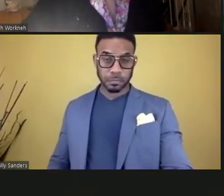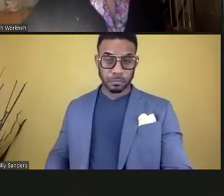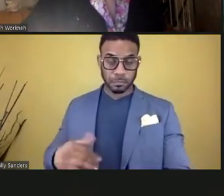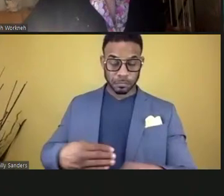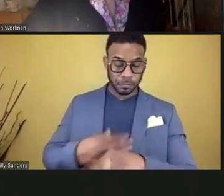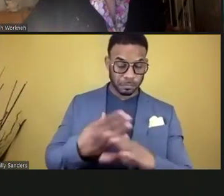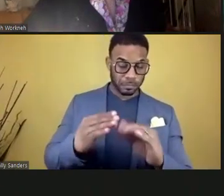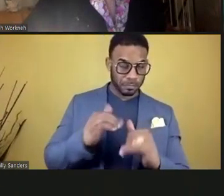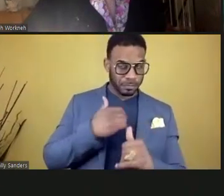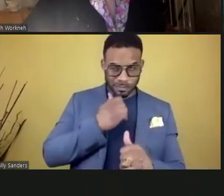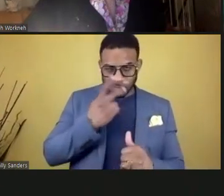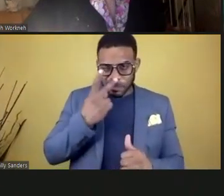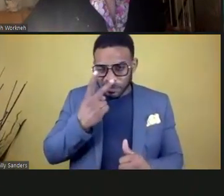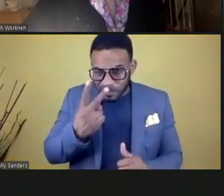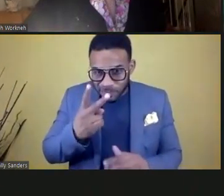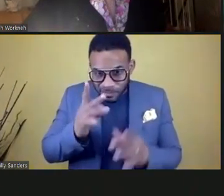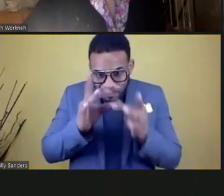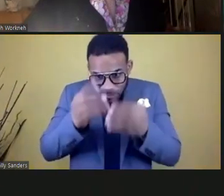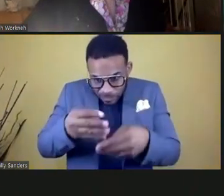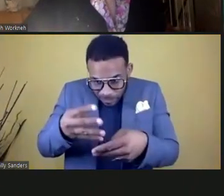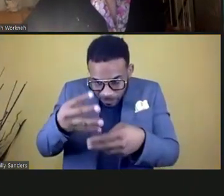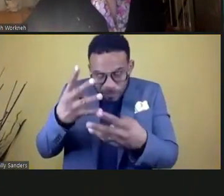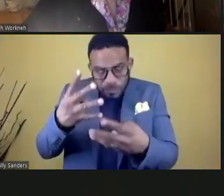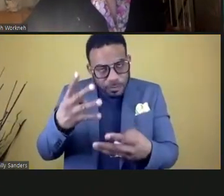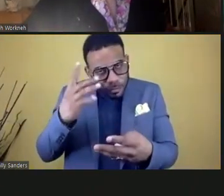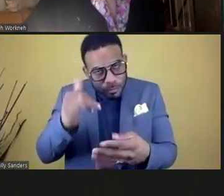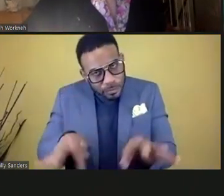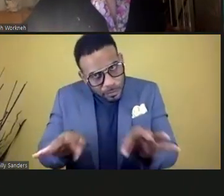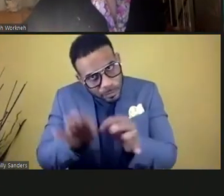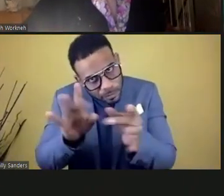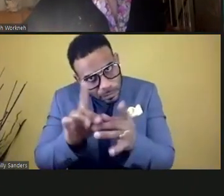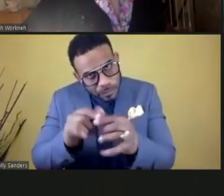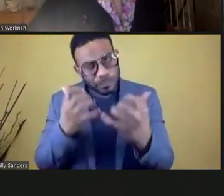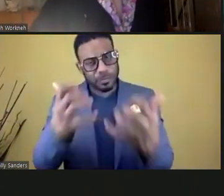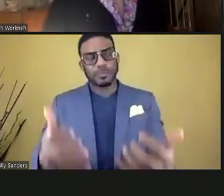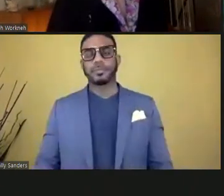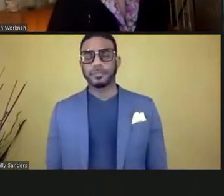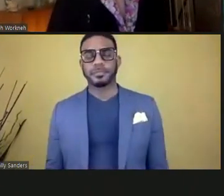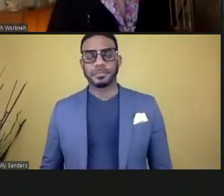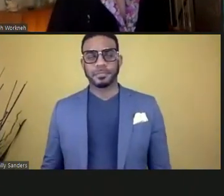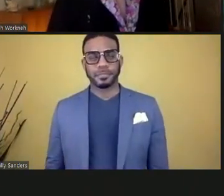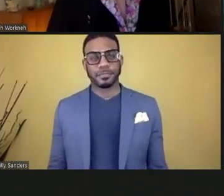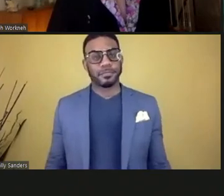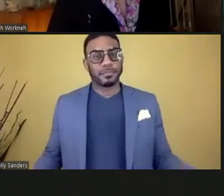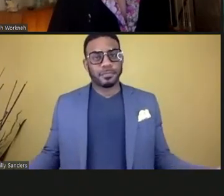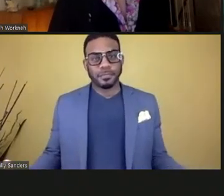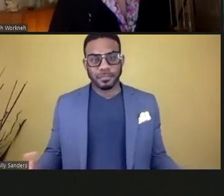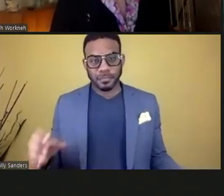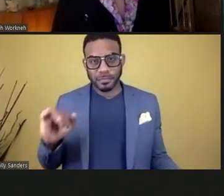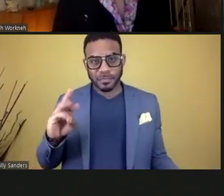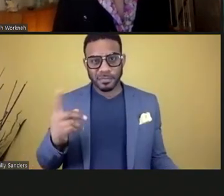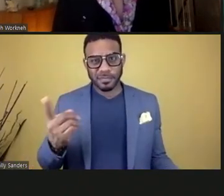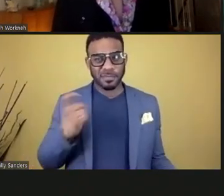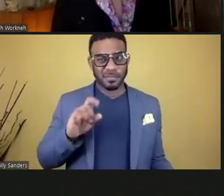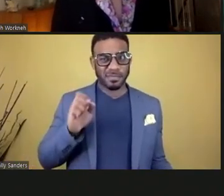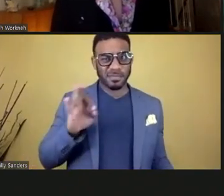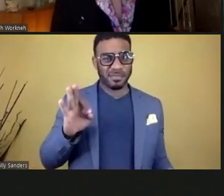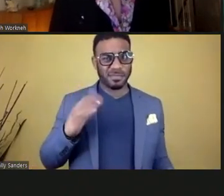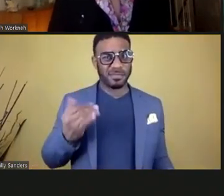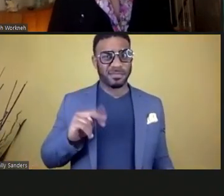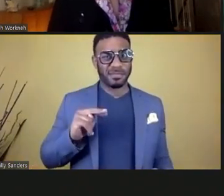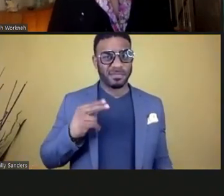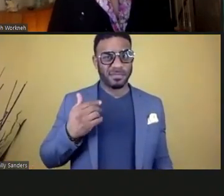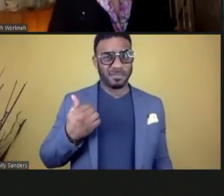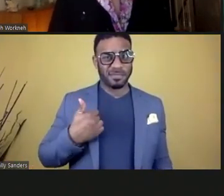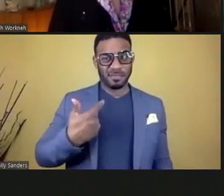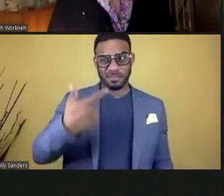we actually don't see the comments. I feel like that's worth mentioning to the audience. Carmen asked us to turn off our own self